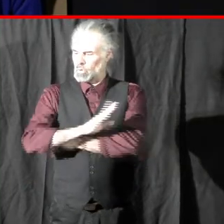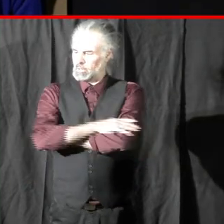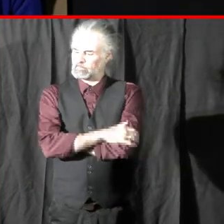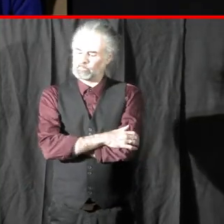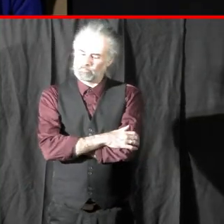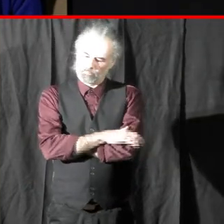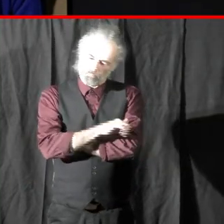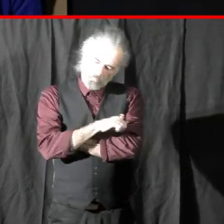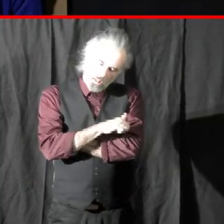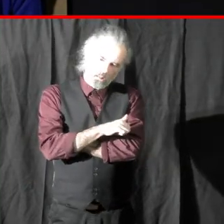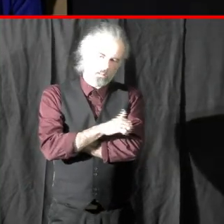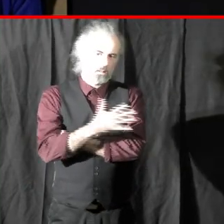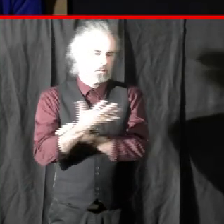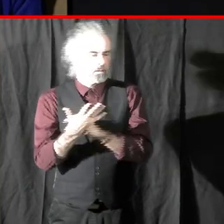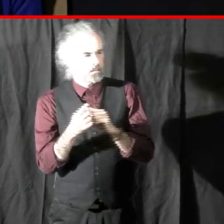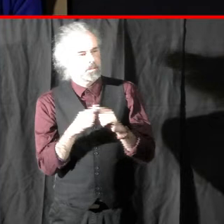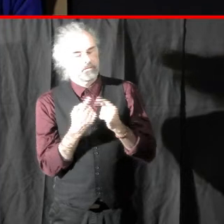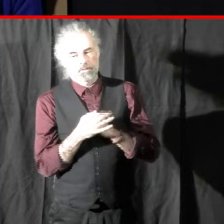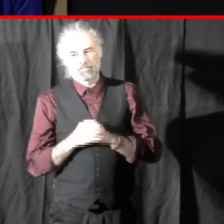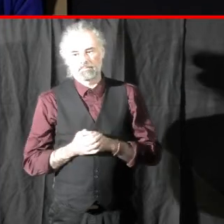Okay, that could be a good angle.